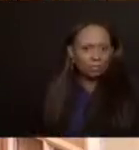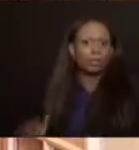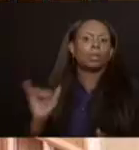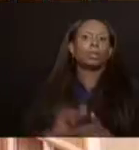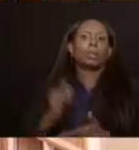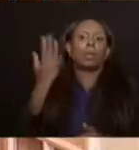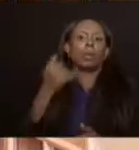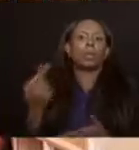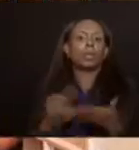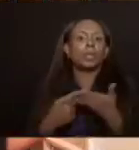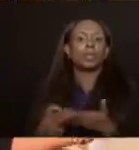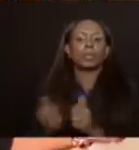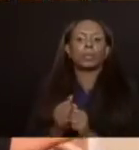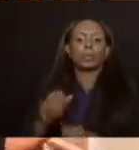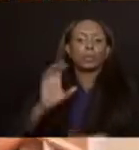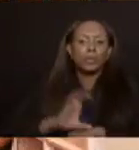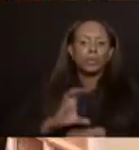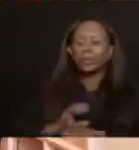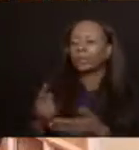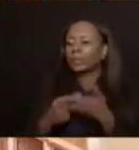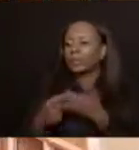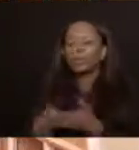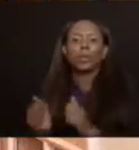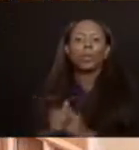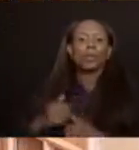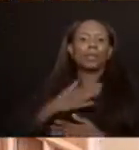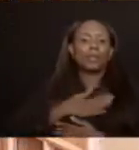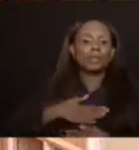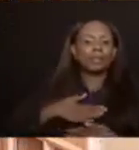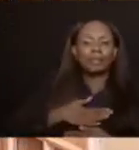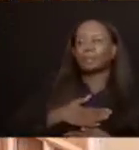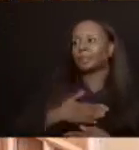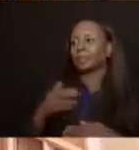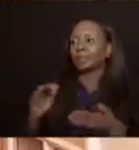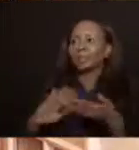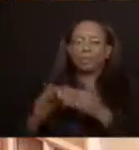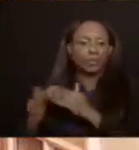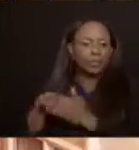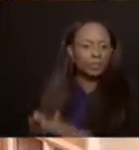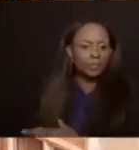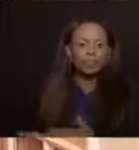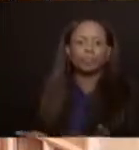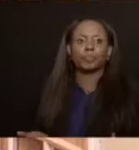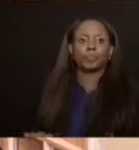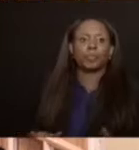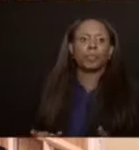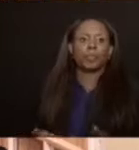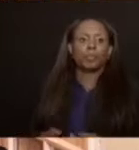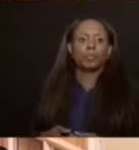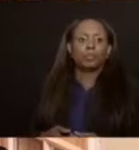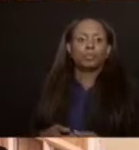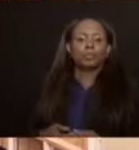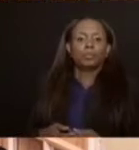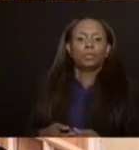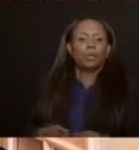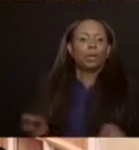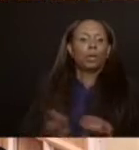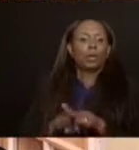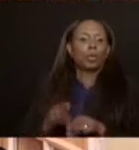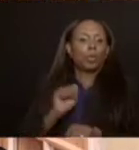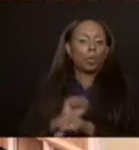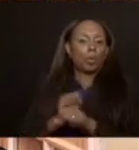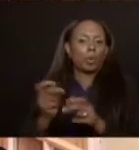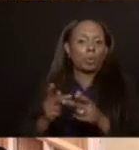with the churches, we want to discuss more with the entertainment community, we want to discuss more with the workplaces.